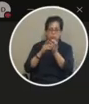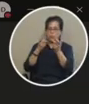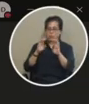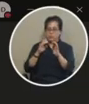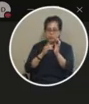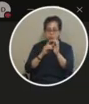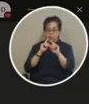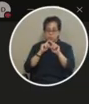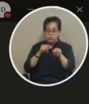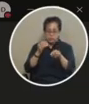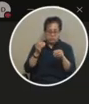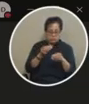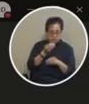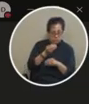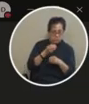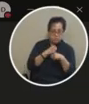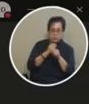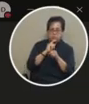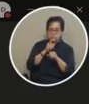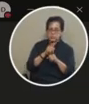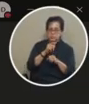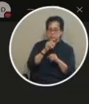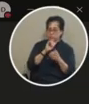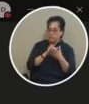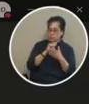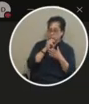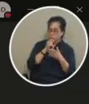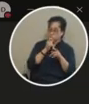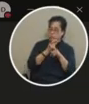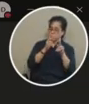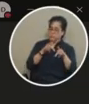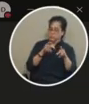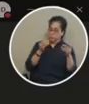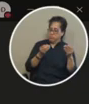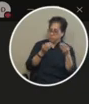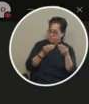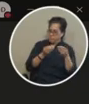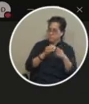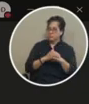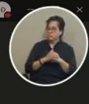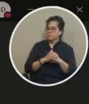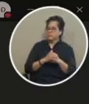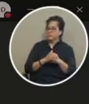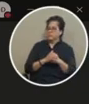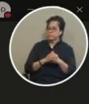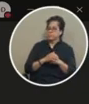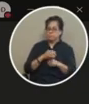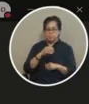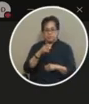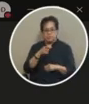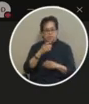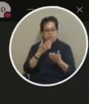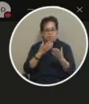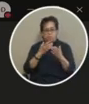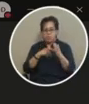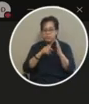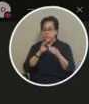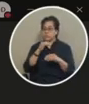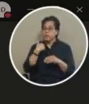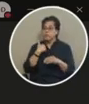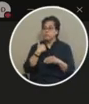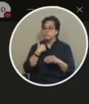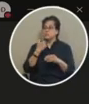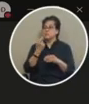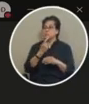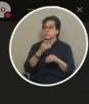doctor's order. It's just verifying that it is who they say they are as they get to the line. But they might not have identification, right? I mean,